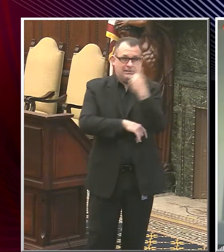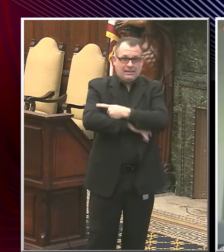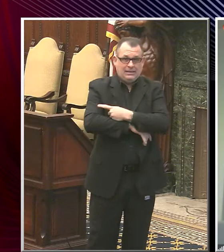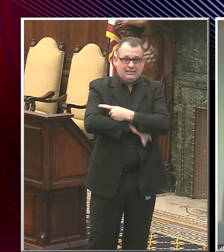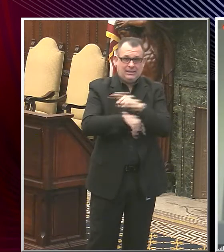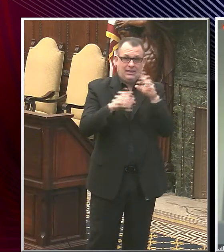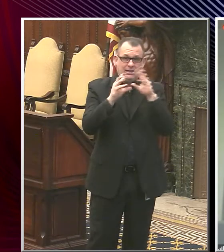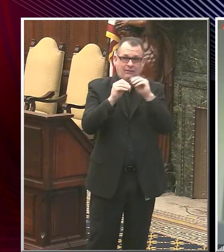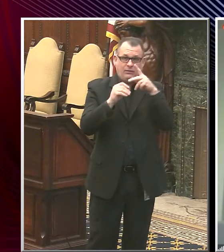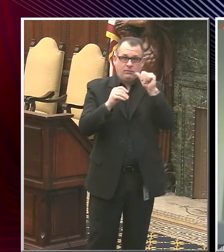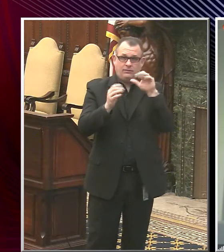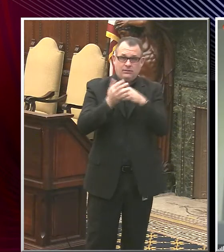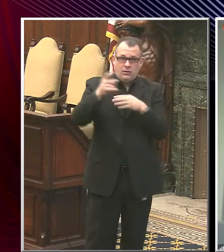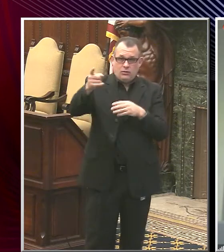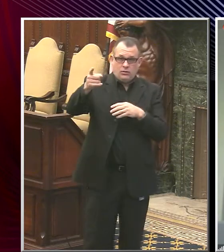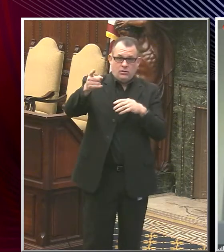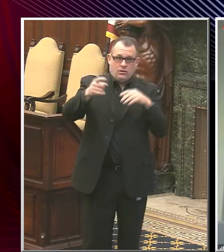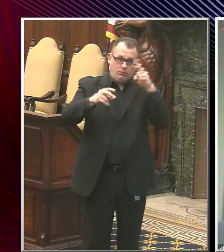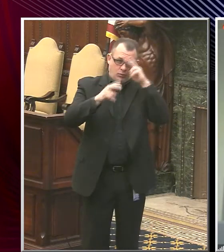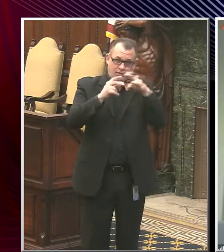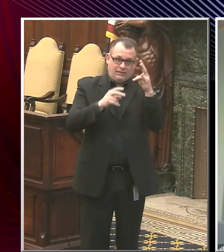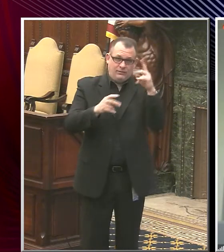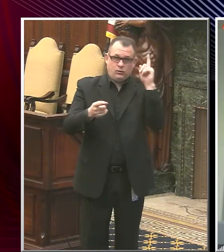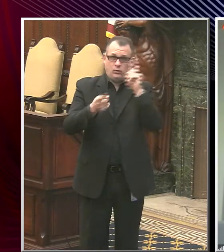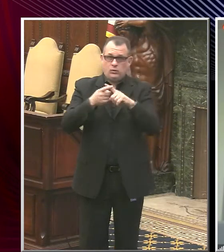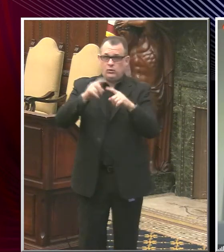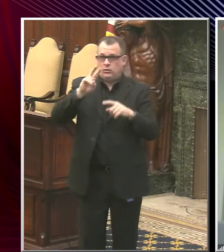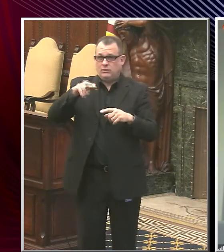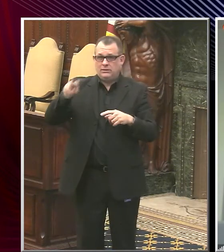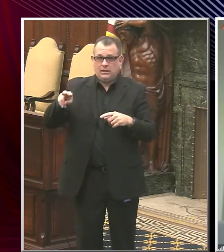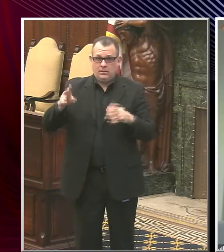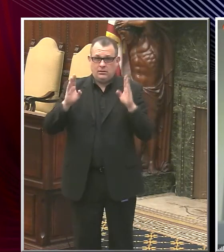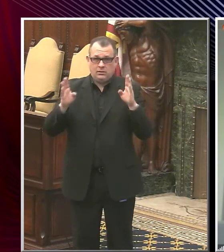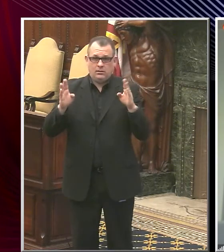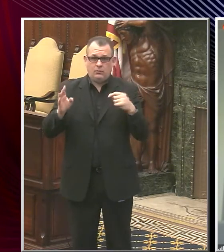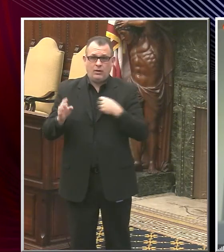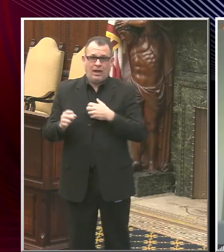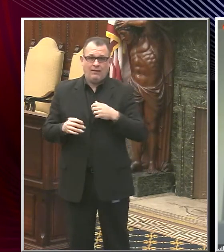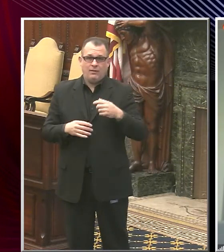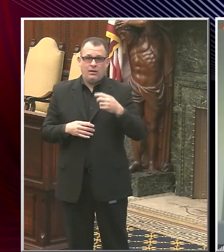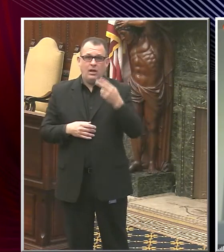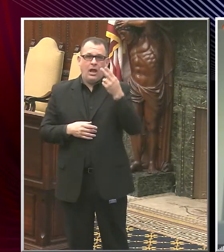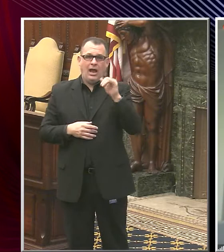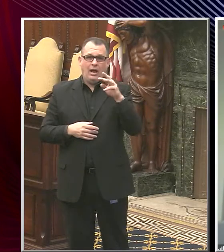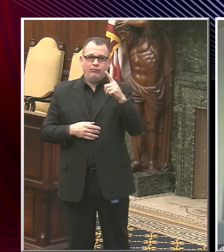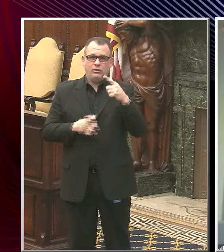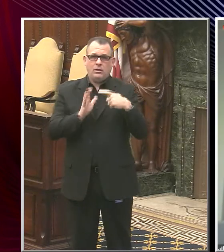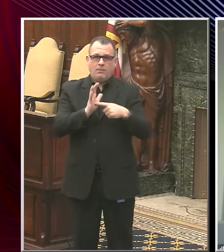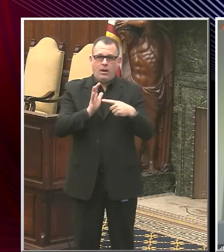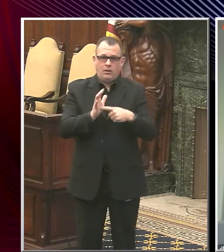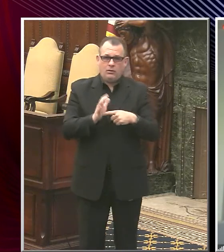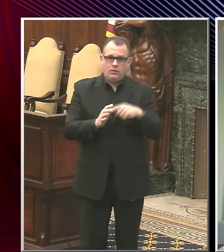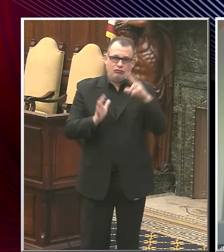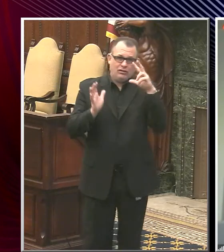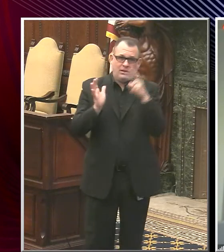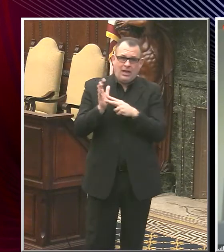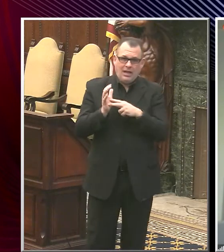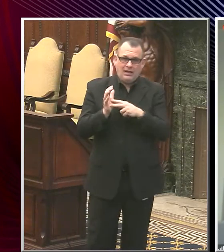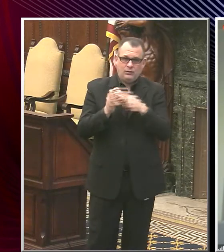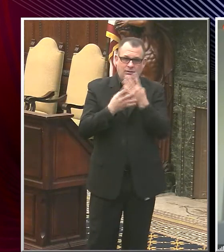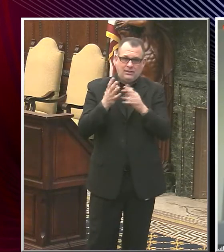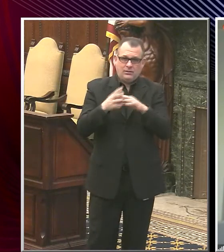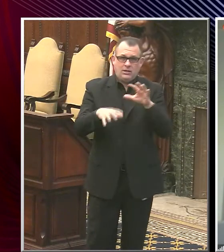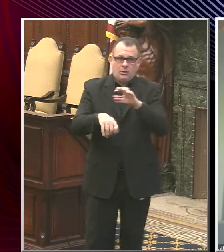center, that's March 17th through March 22nd, we will be doing a hybrid model. There'll be 3,000 scheduled appointments